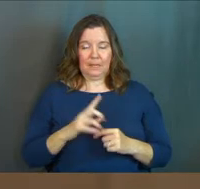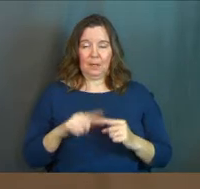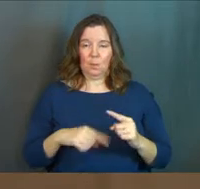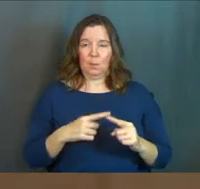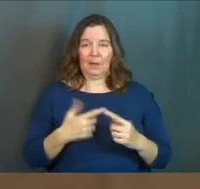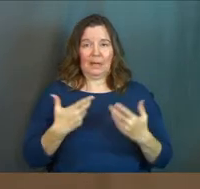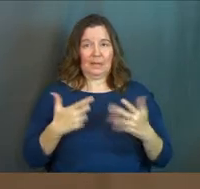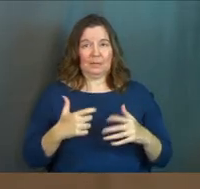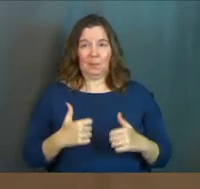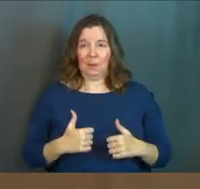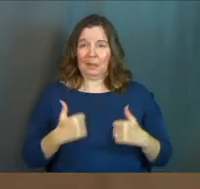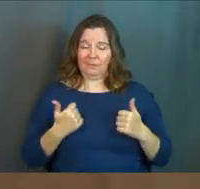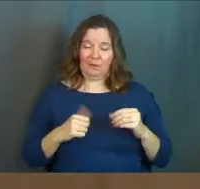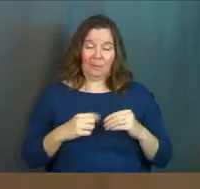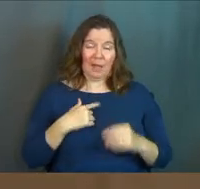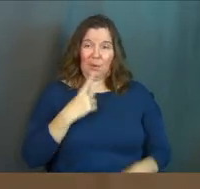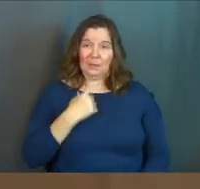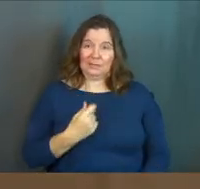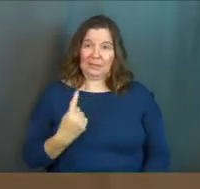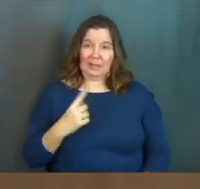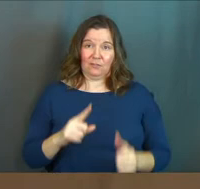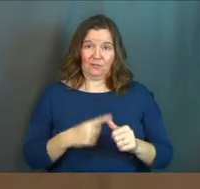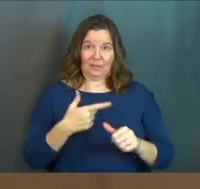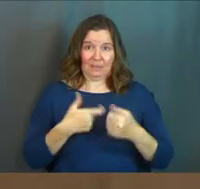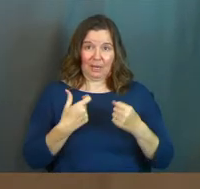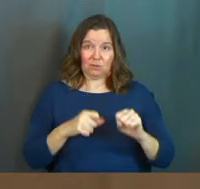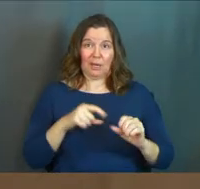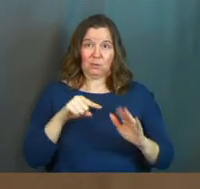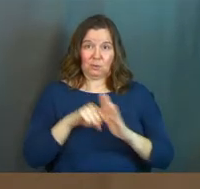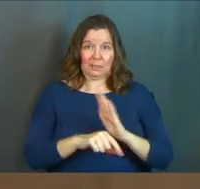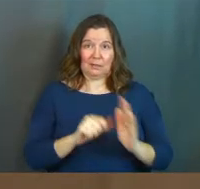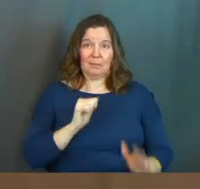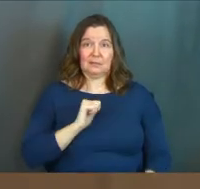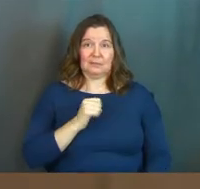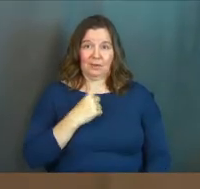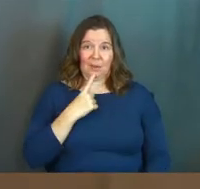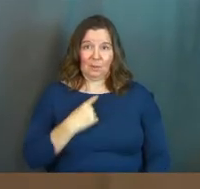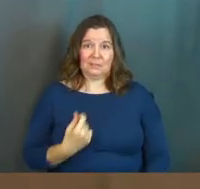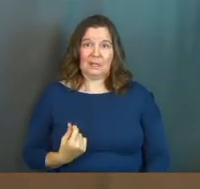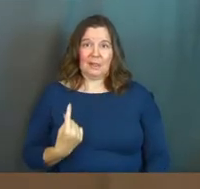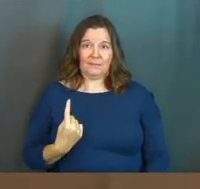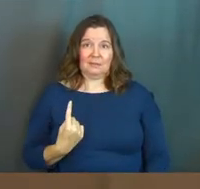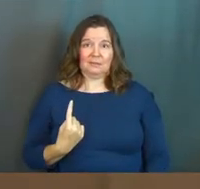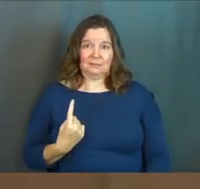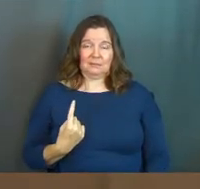That's when I didn't want to live. I was 11 years old the first time I tried to commit suicide.